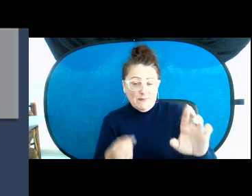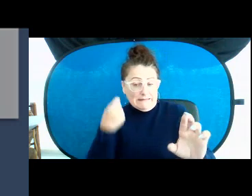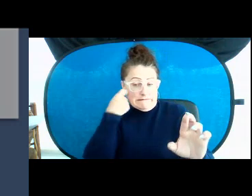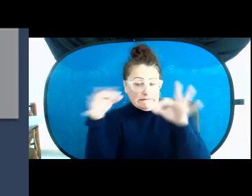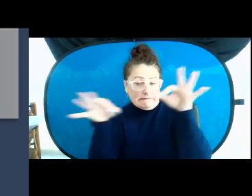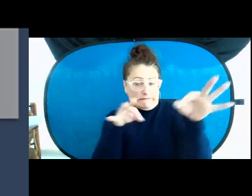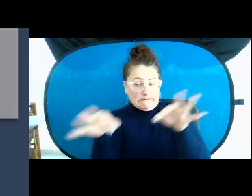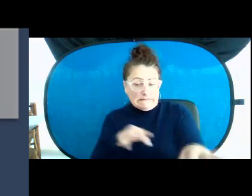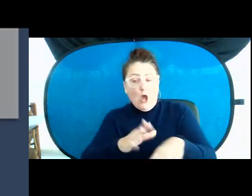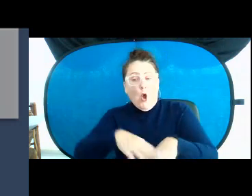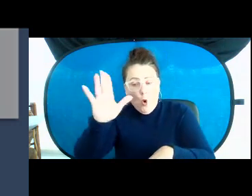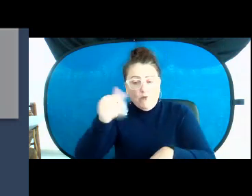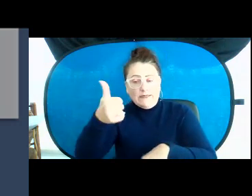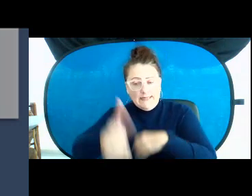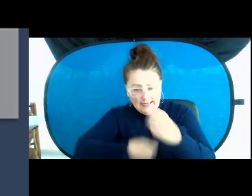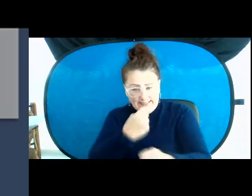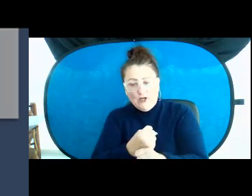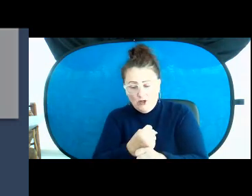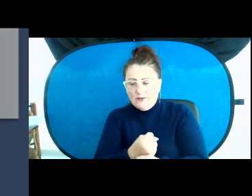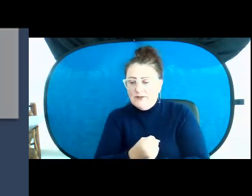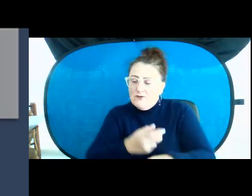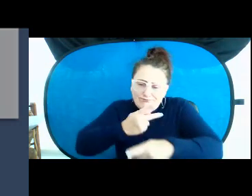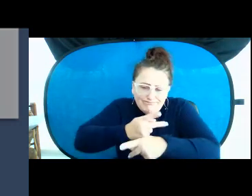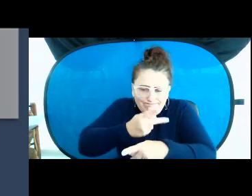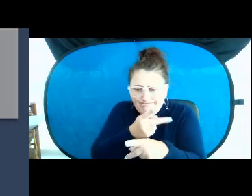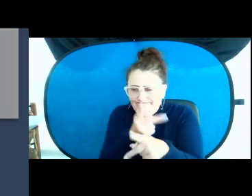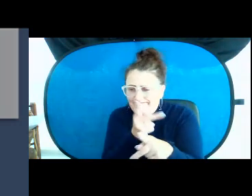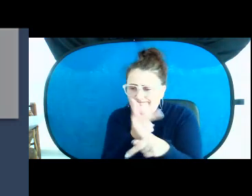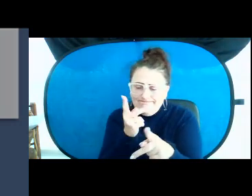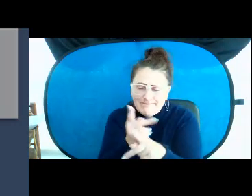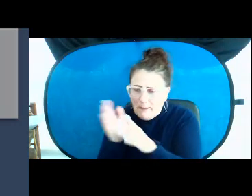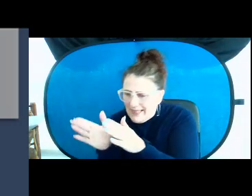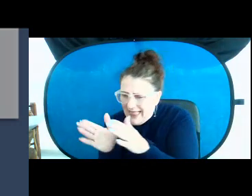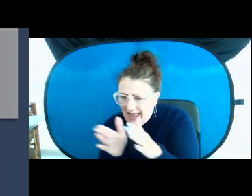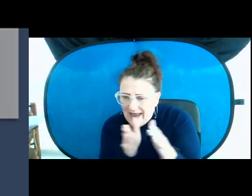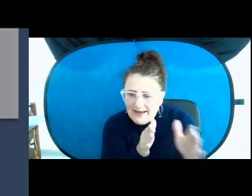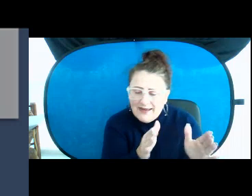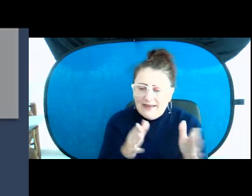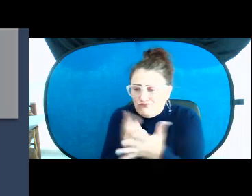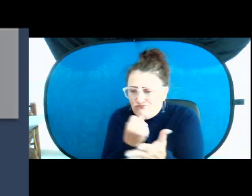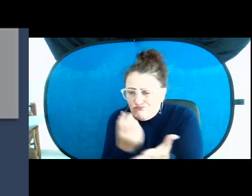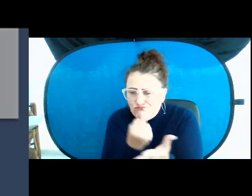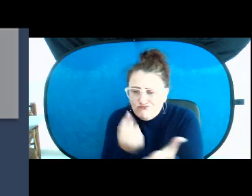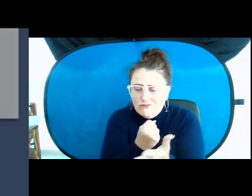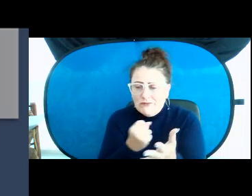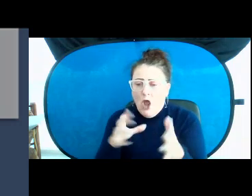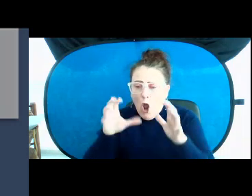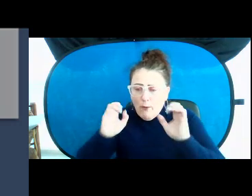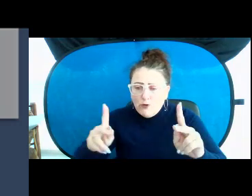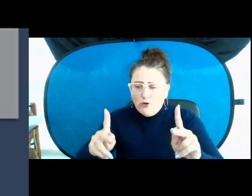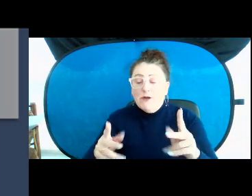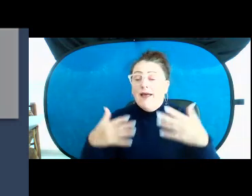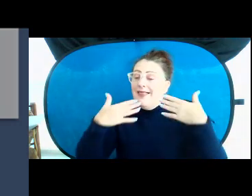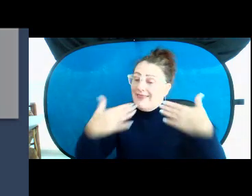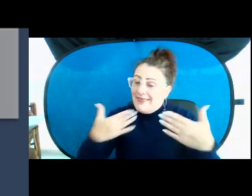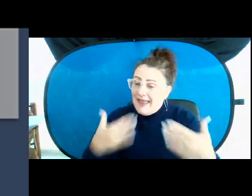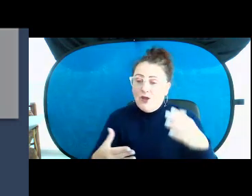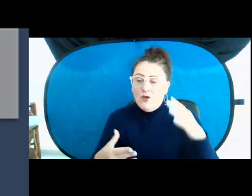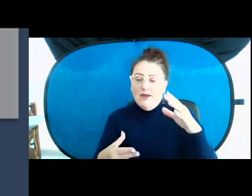than a decade. We've been very careful with all the planning and the opportunity, and just want to thank